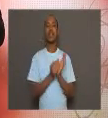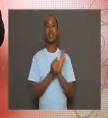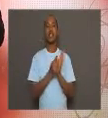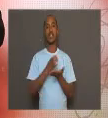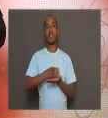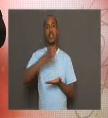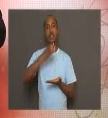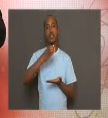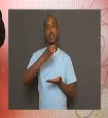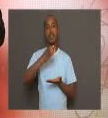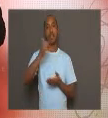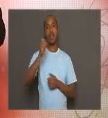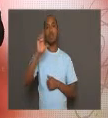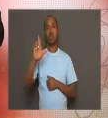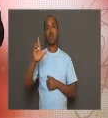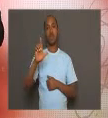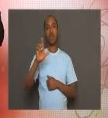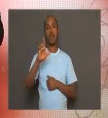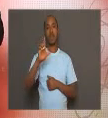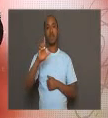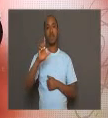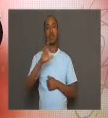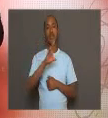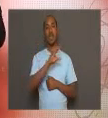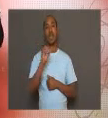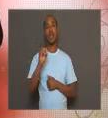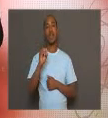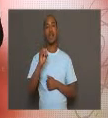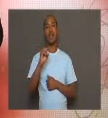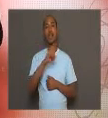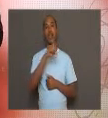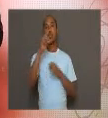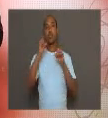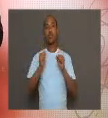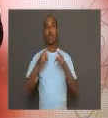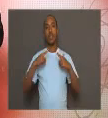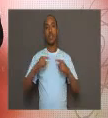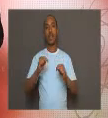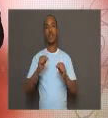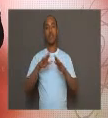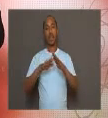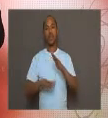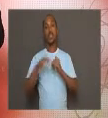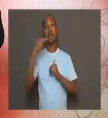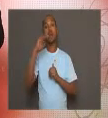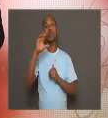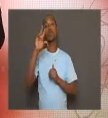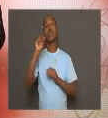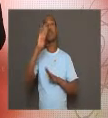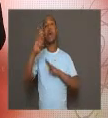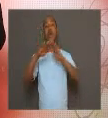materials such as glass, aluminum, and tin. And you can try to reduce the amount